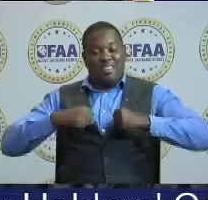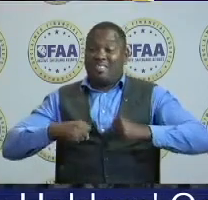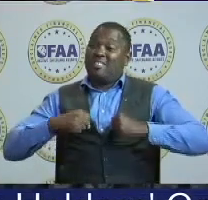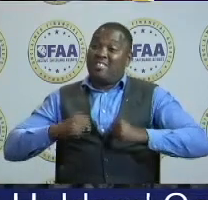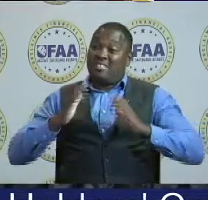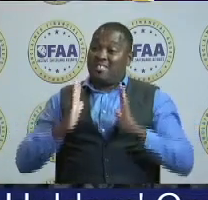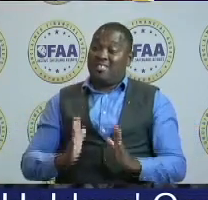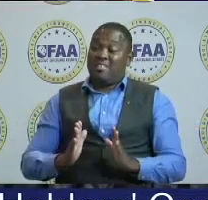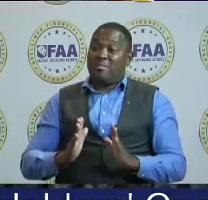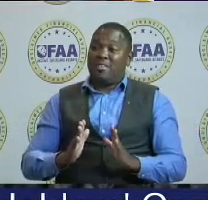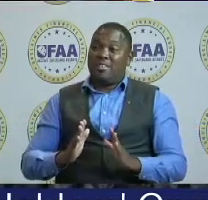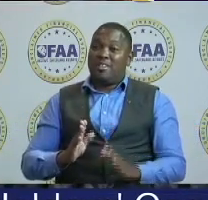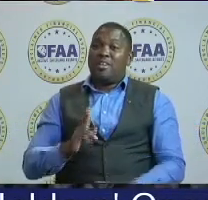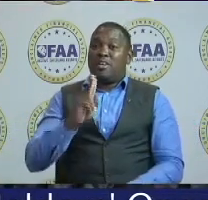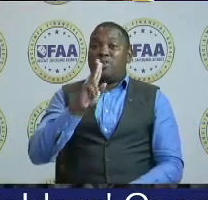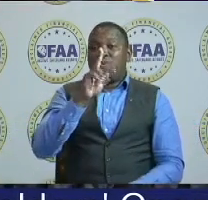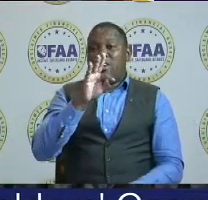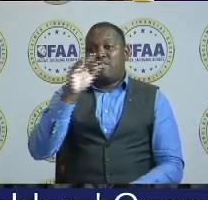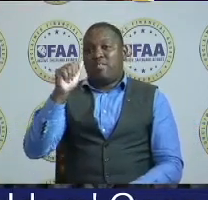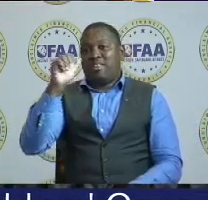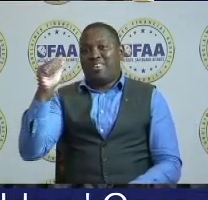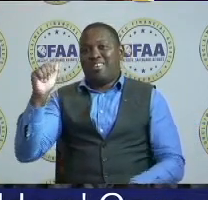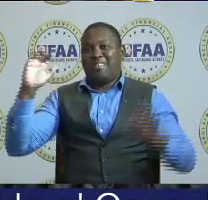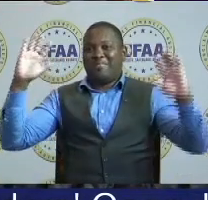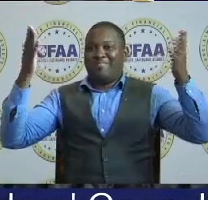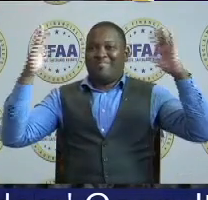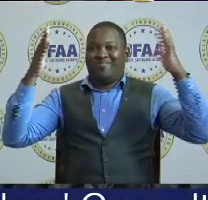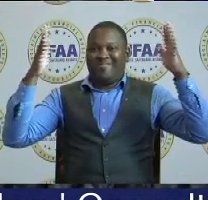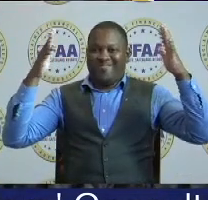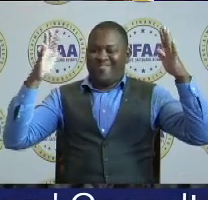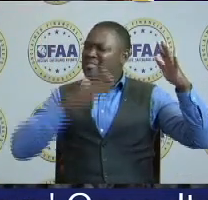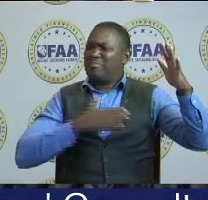Financial Assets Authority. Makofi tafadhali. Yes.